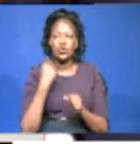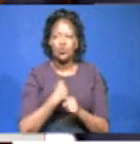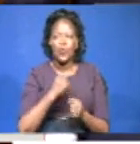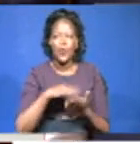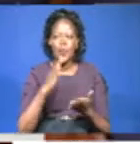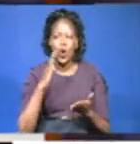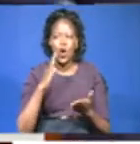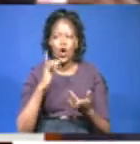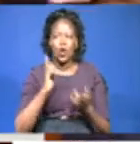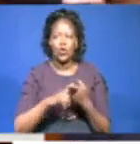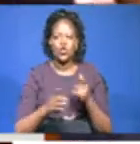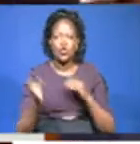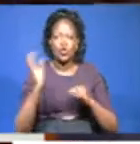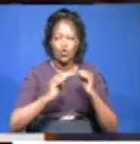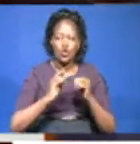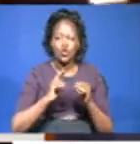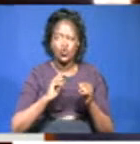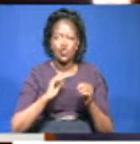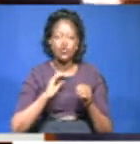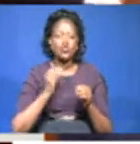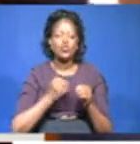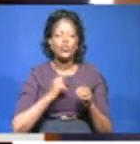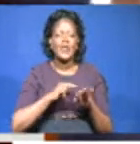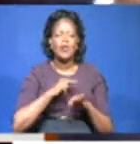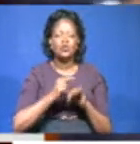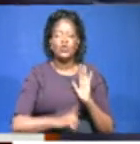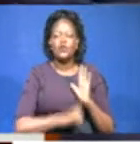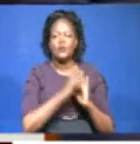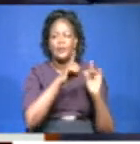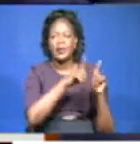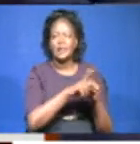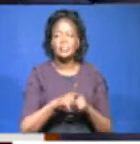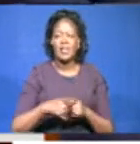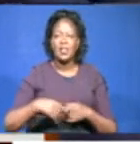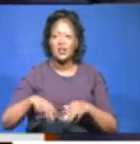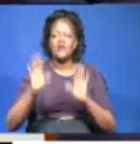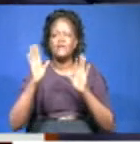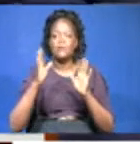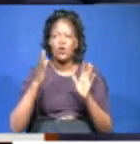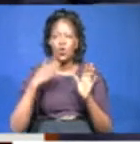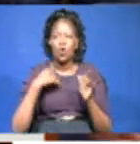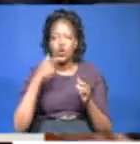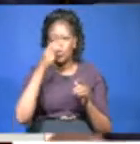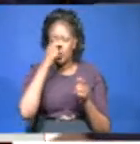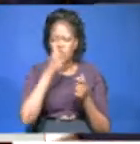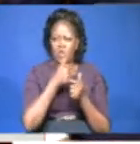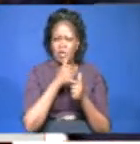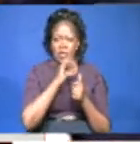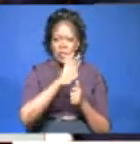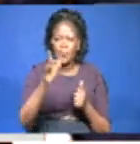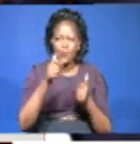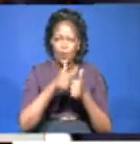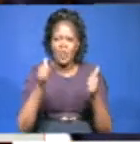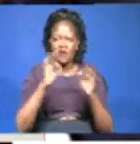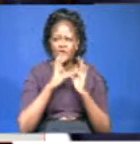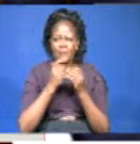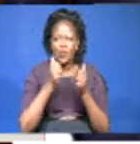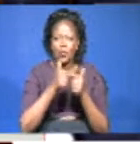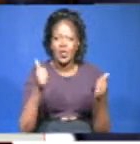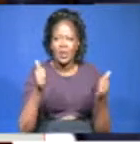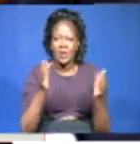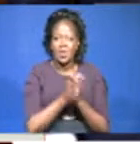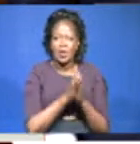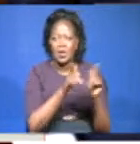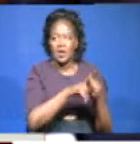to contribute to our national development. As I leave, I want to wish them well, wish their families well, and also